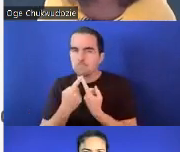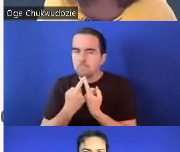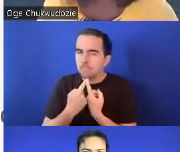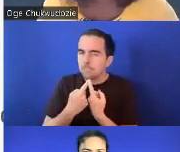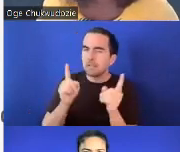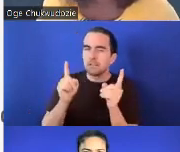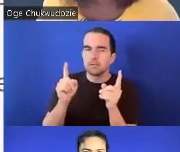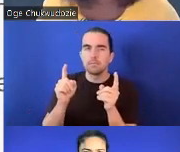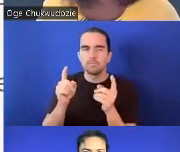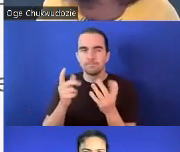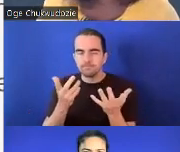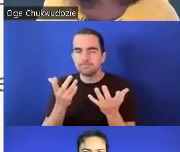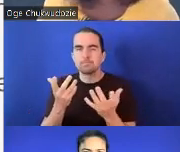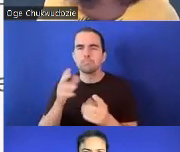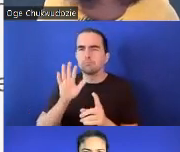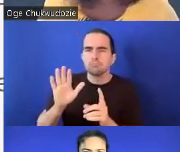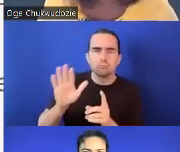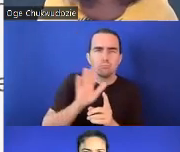the next slide.